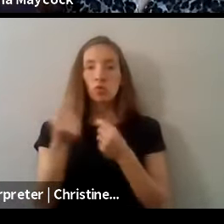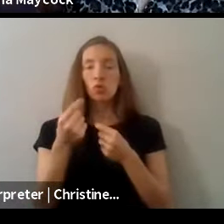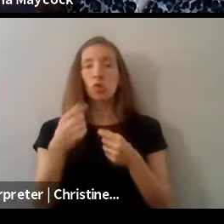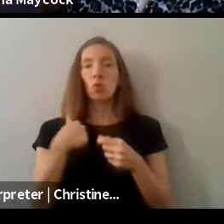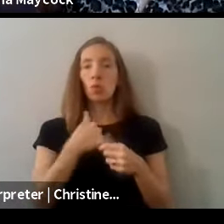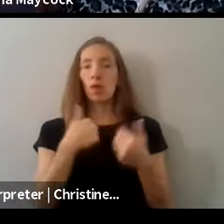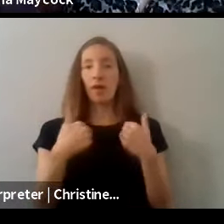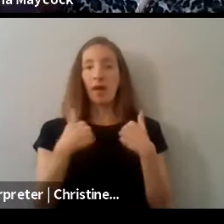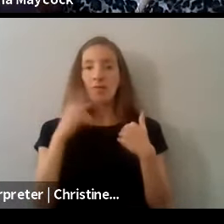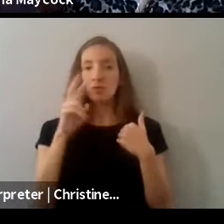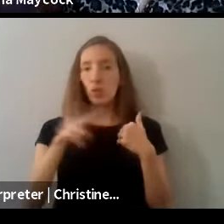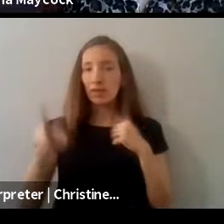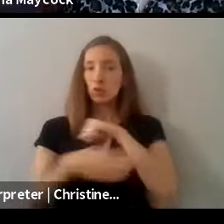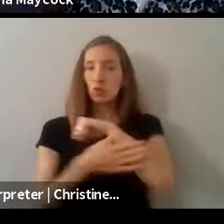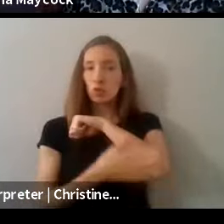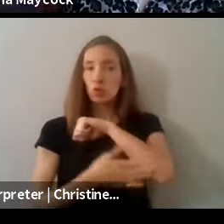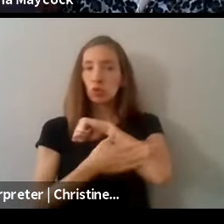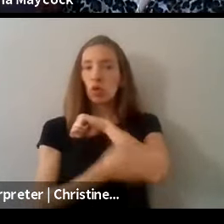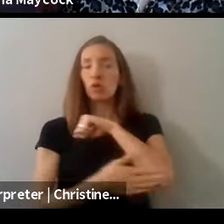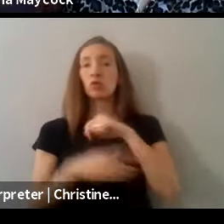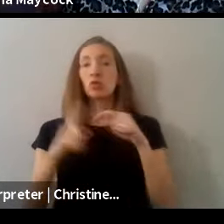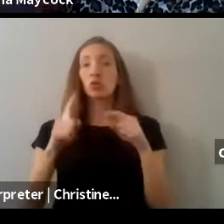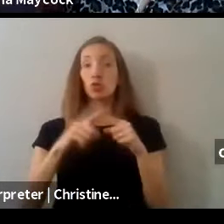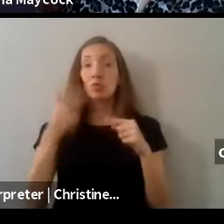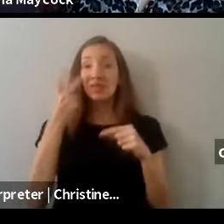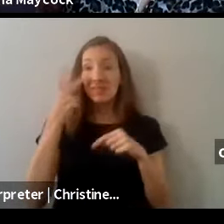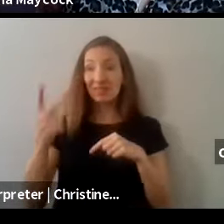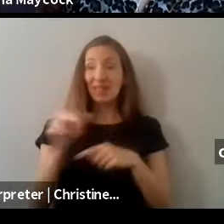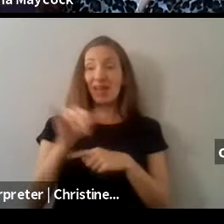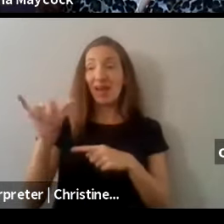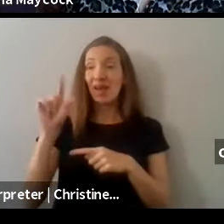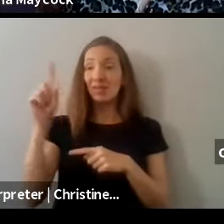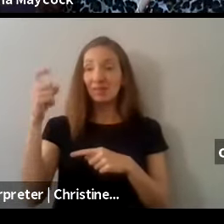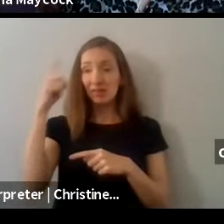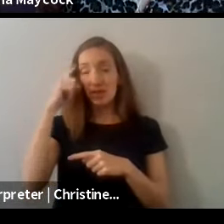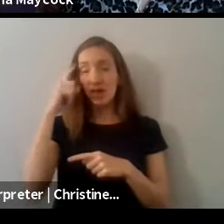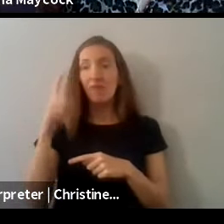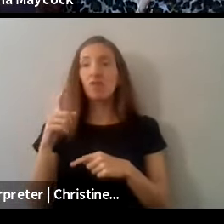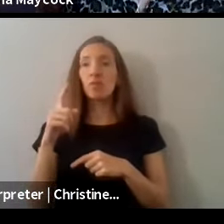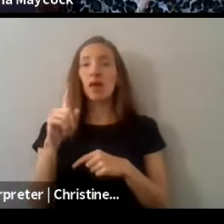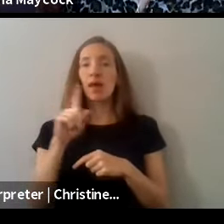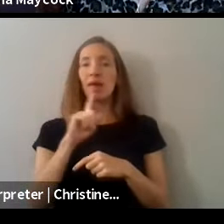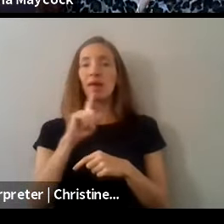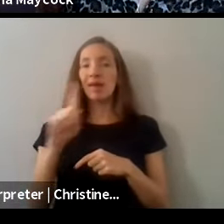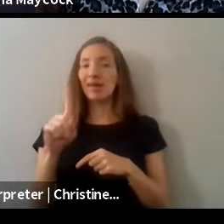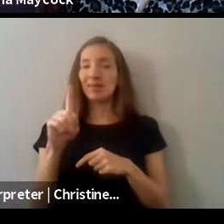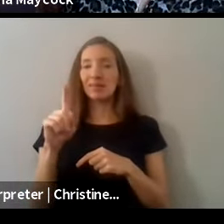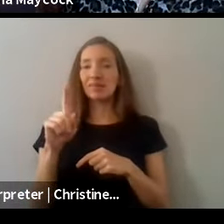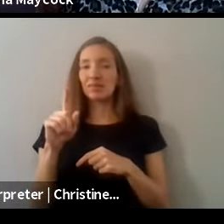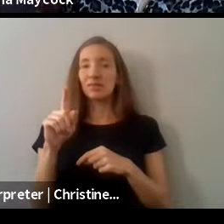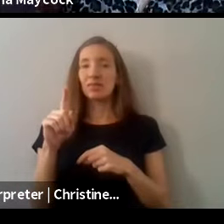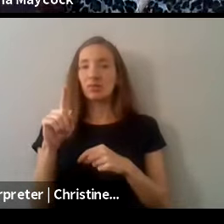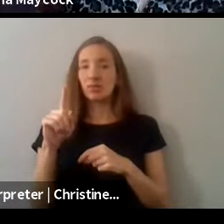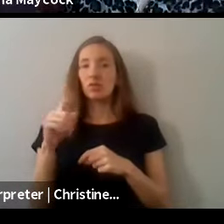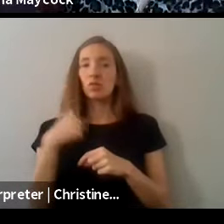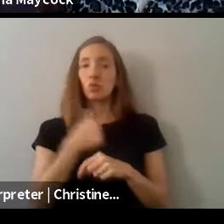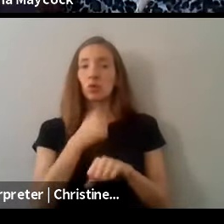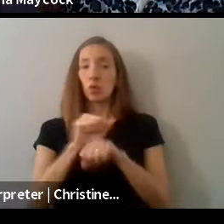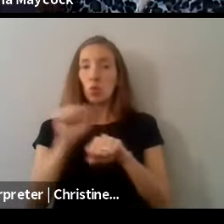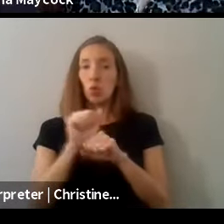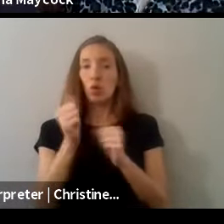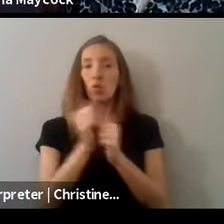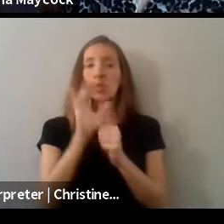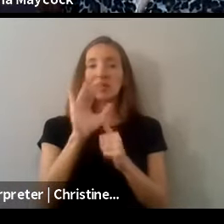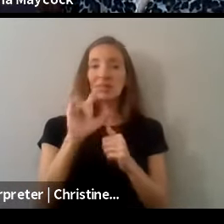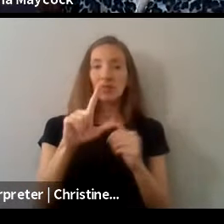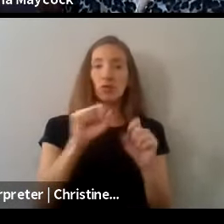that we feel that to be seen there as government also is a deterrent. We could work with civil society, we work with other organizations,